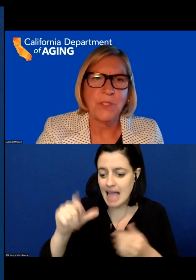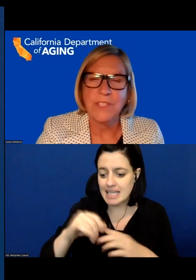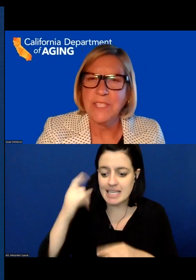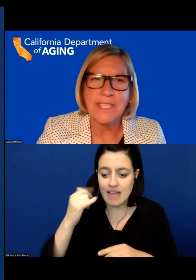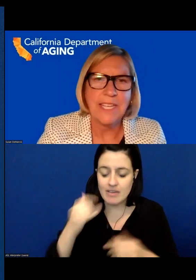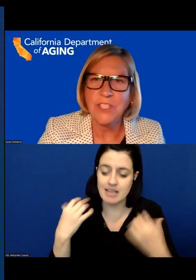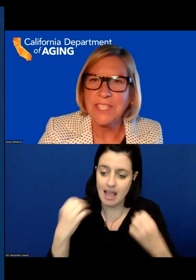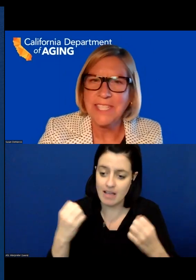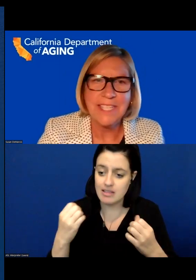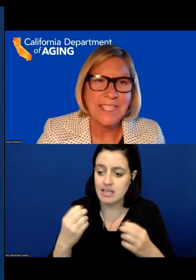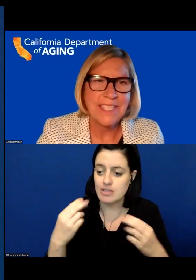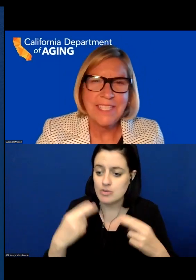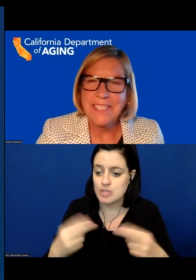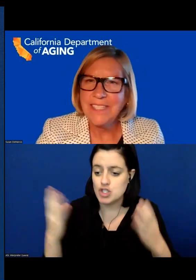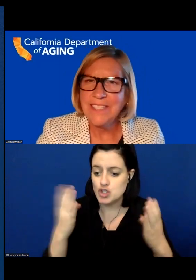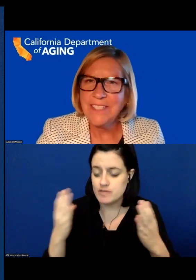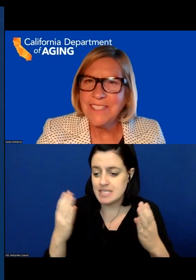Human Services Agency.